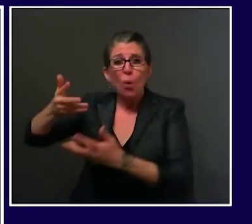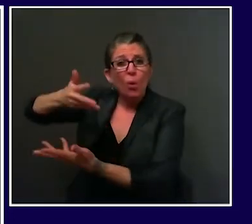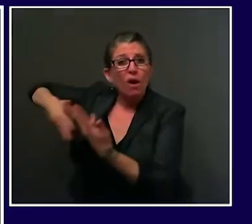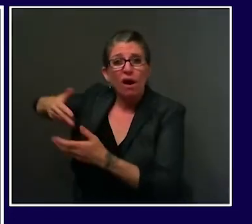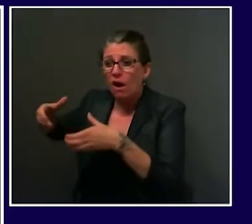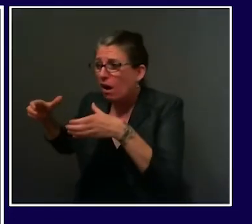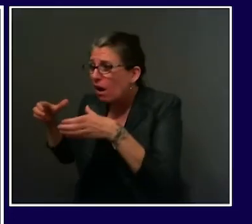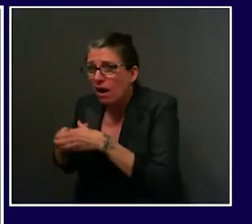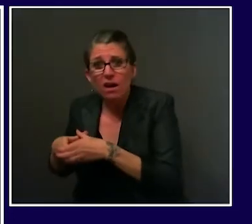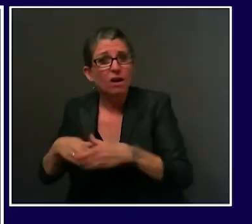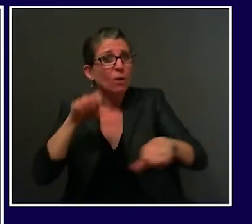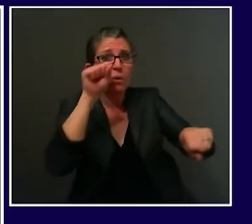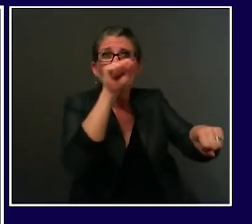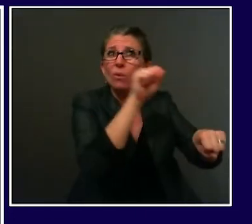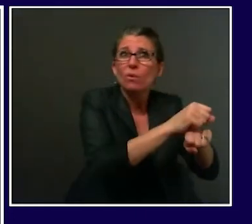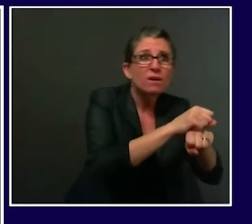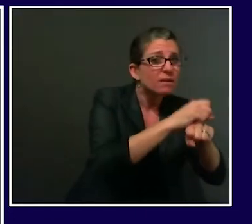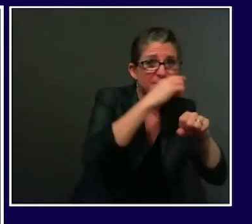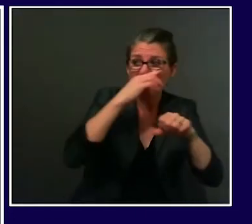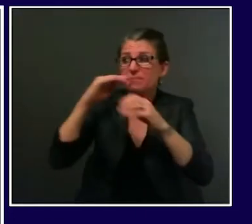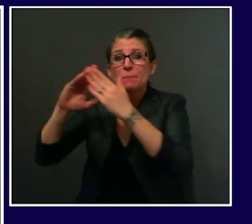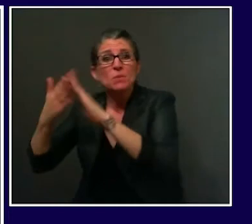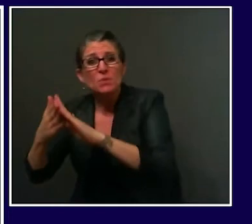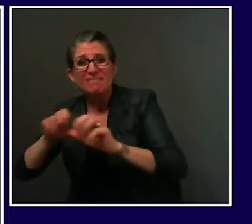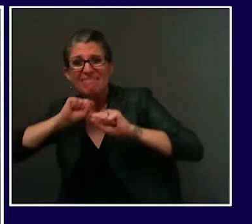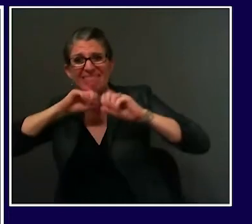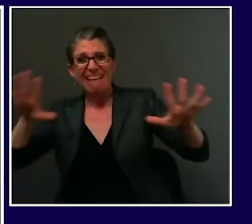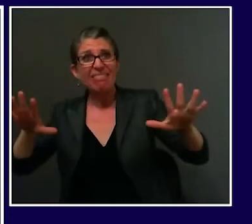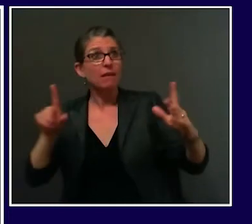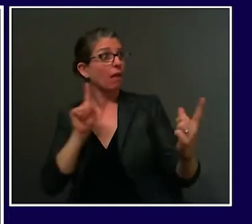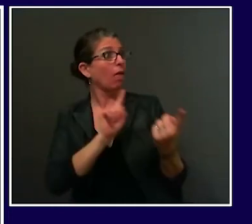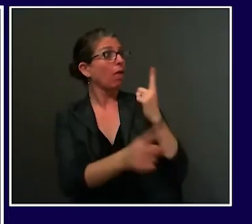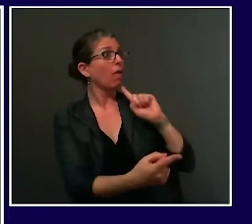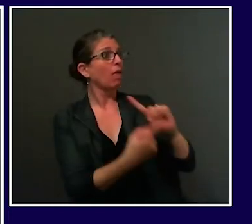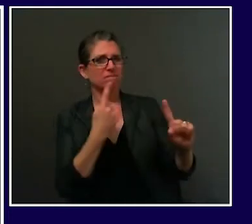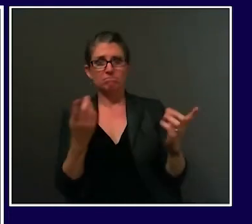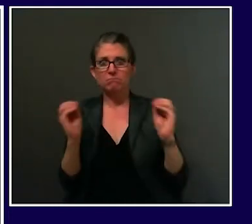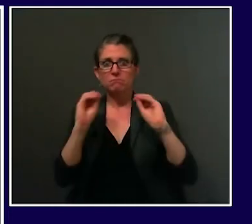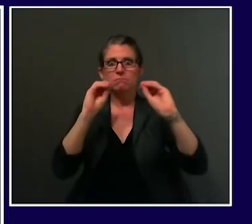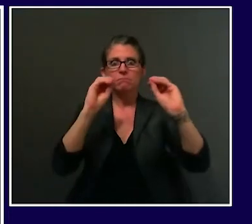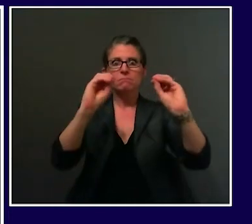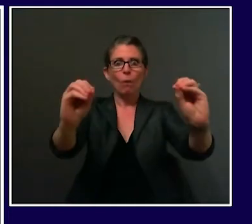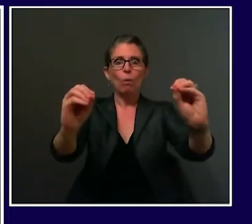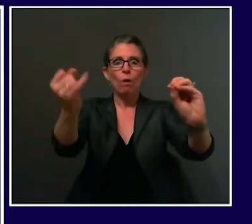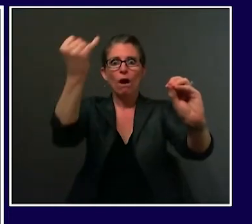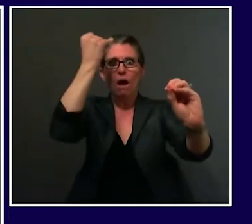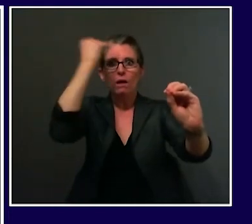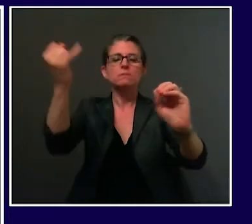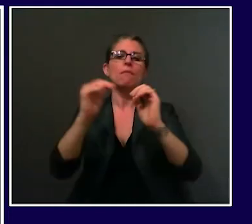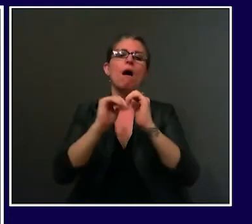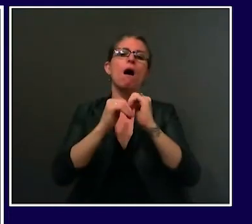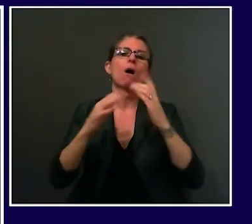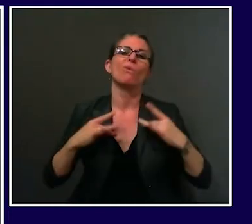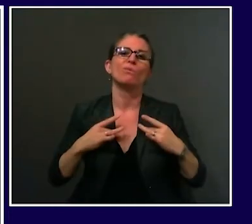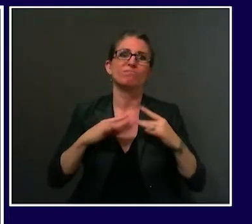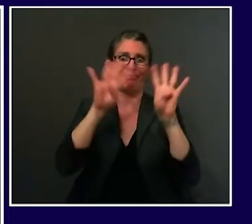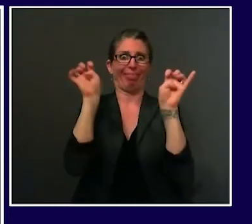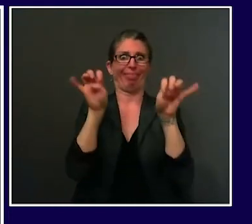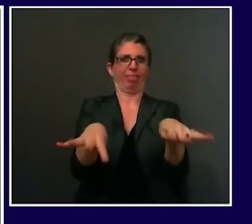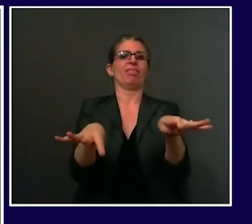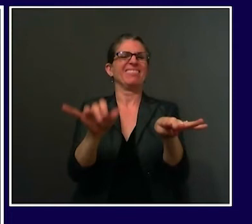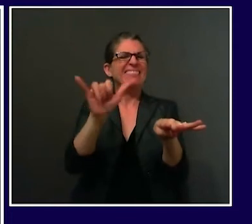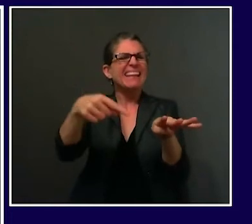That is, of course, the definition of community transmission. And we do continue, especially in those three counties, to